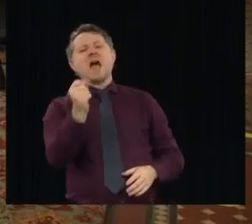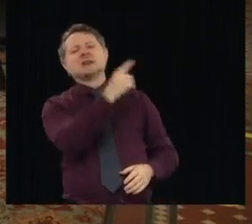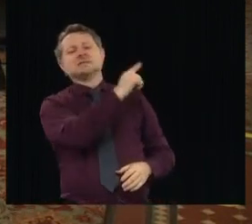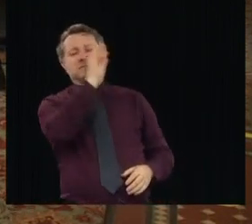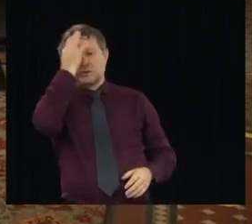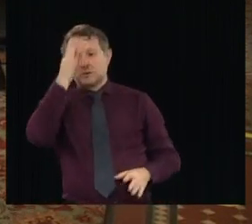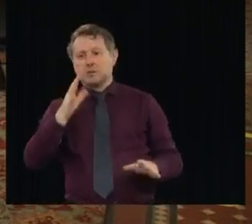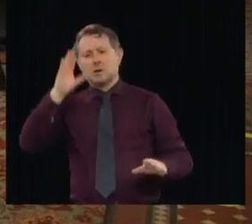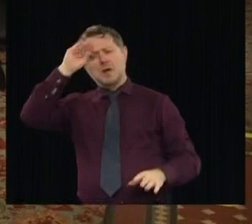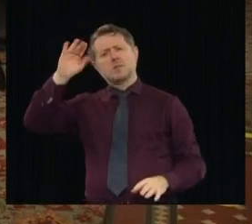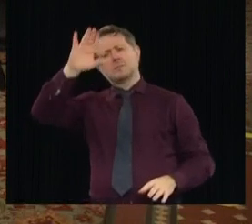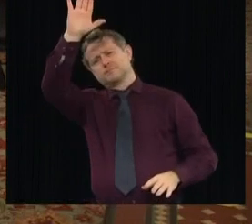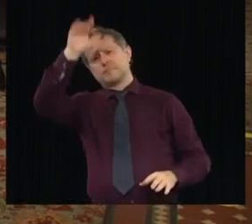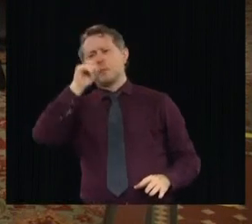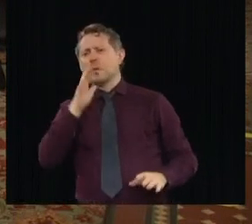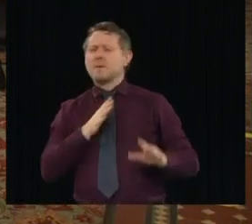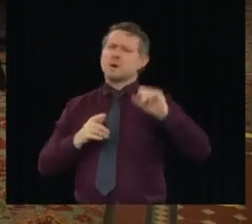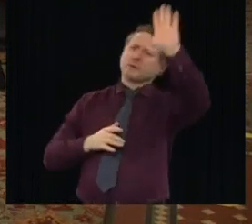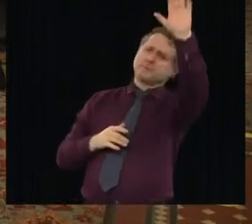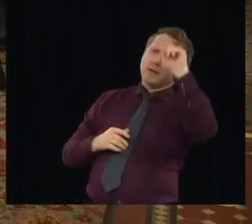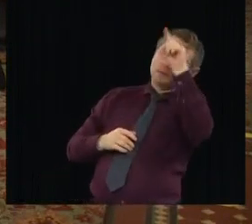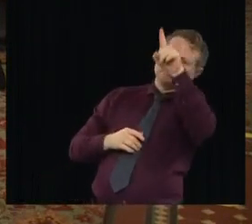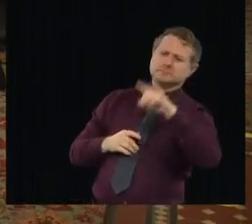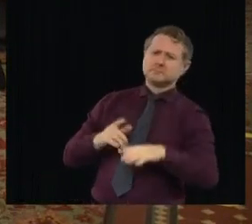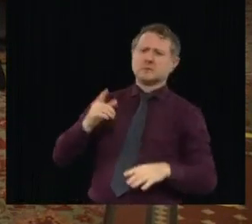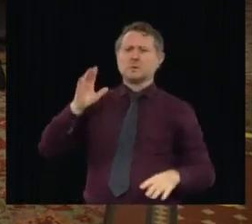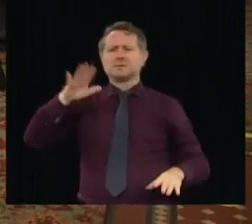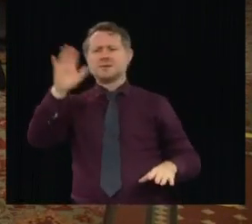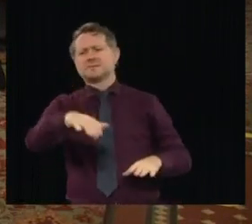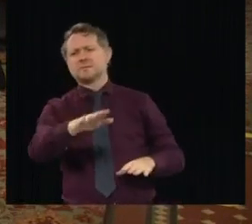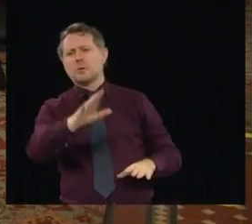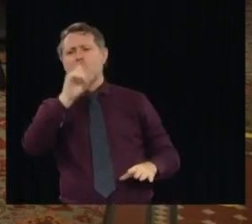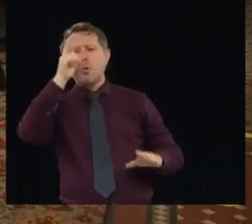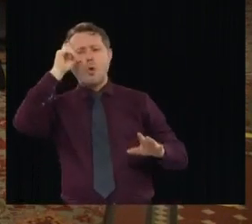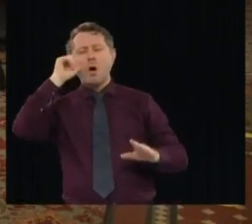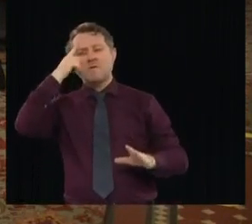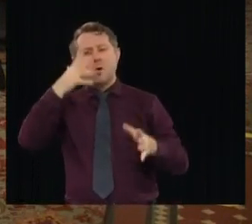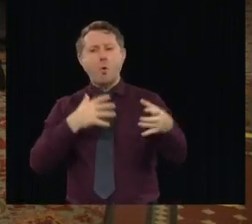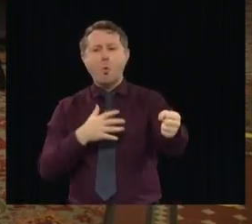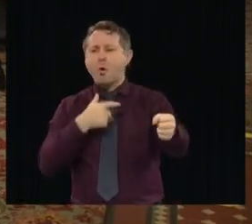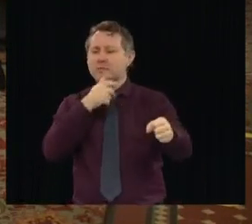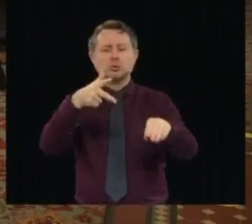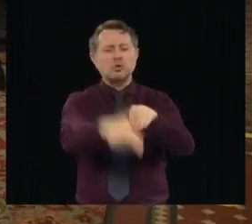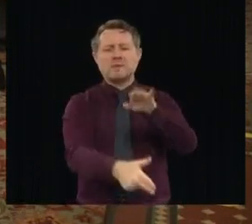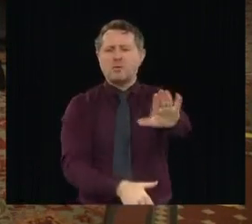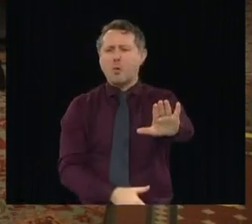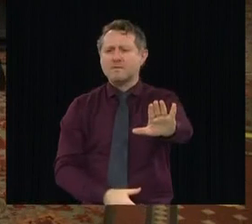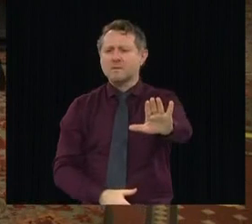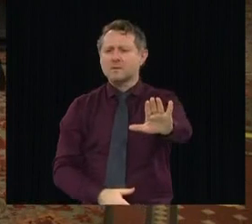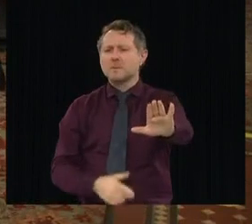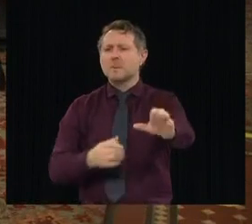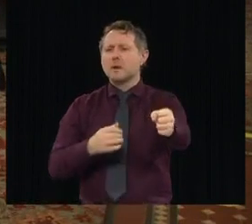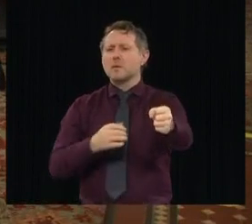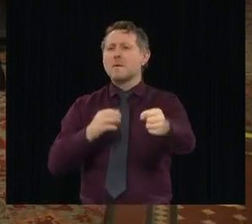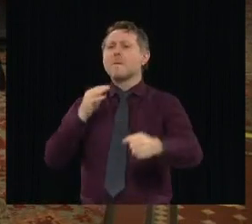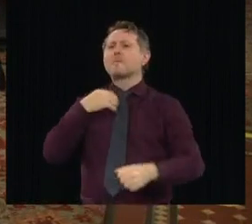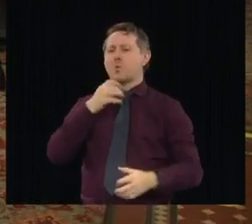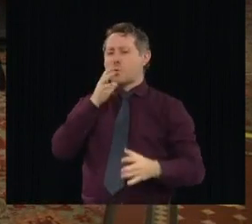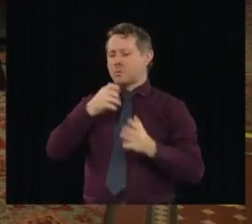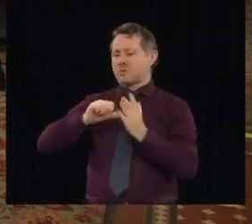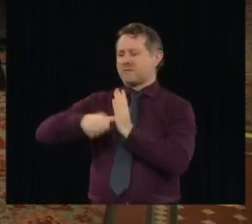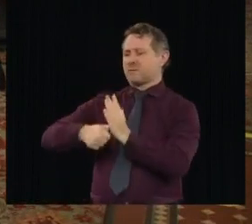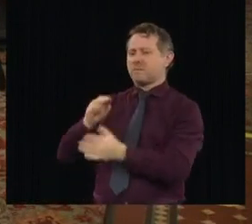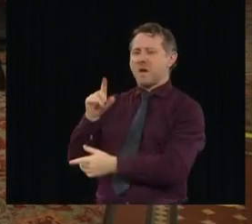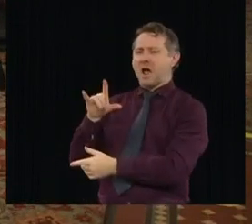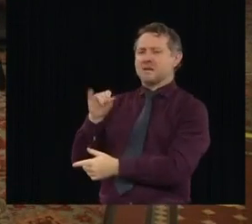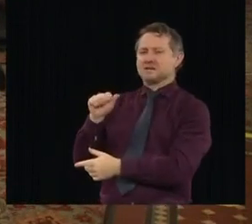Some Wadsworth lab has been denied. Excuse me 1 second. I didn't mean to cut you off. No, that's okay. If I could just punctuate the governor's point. Since we